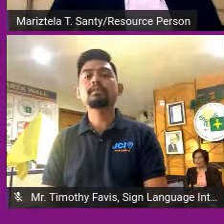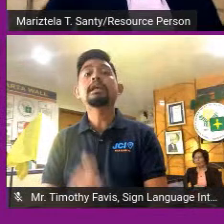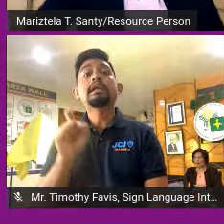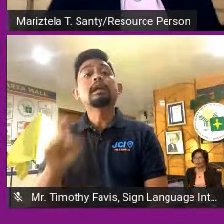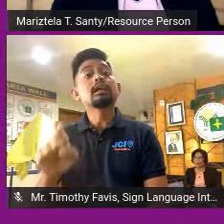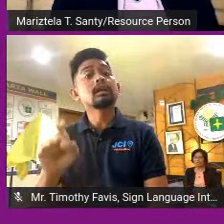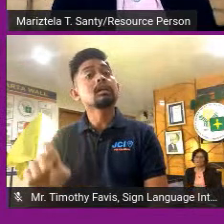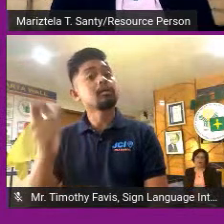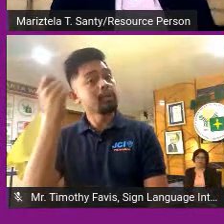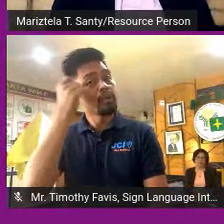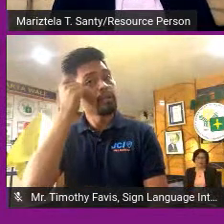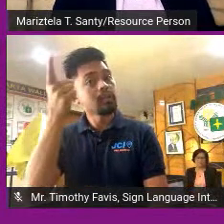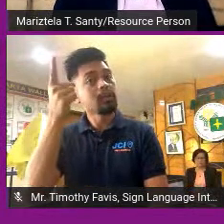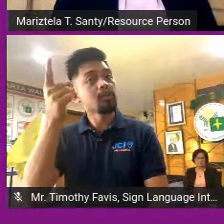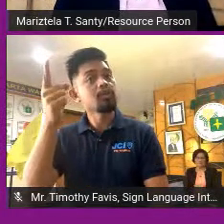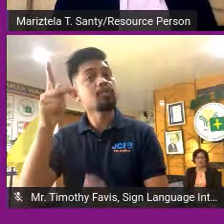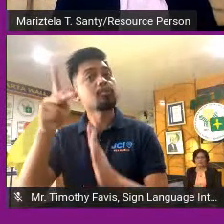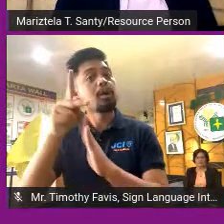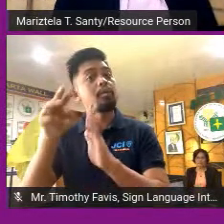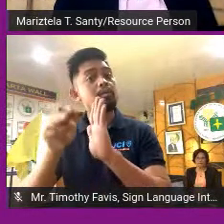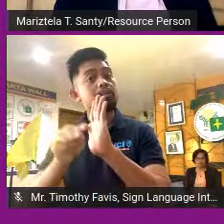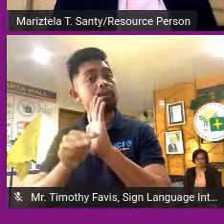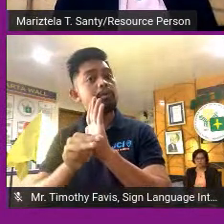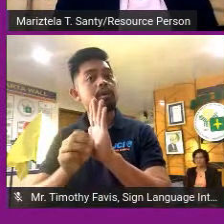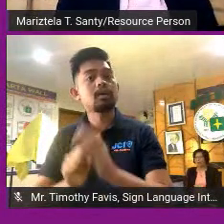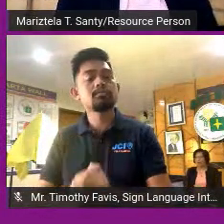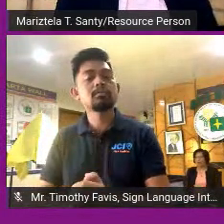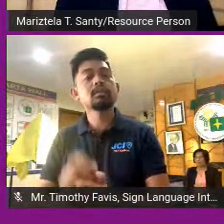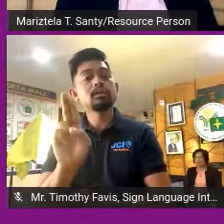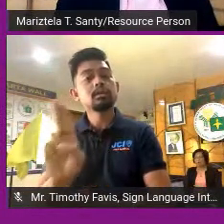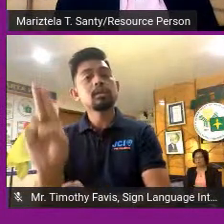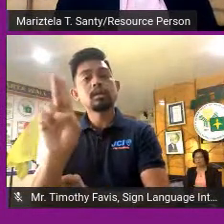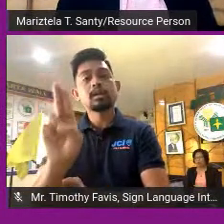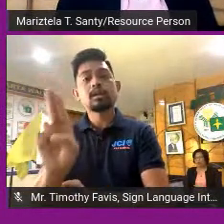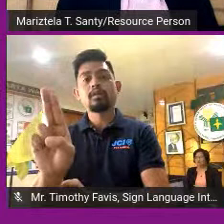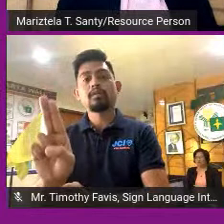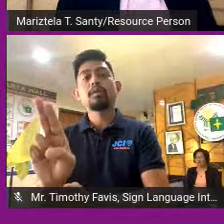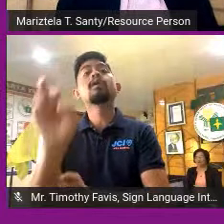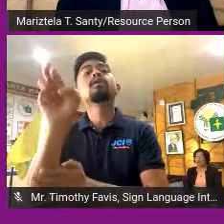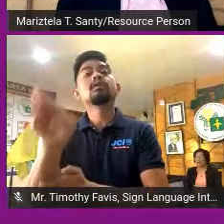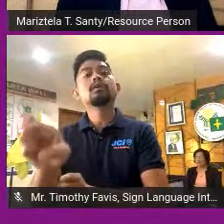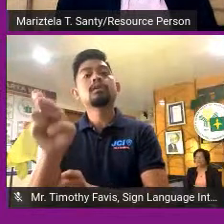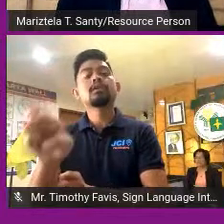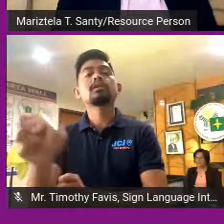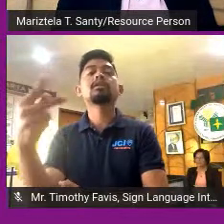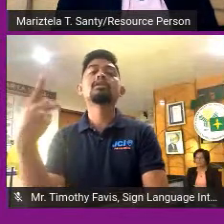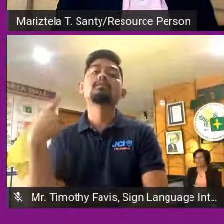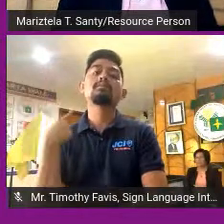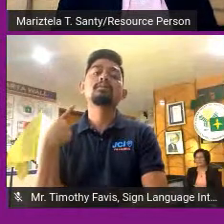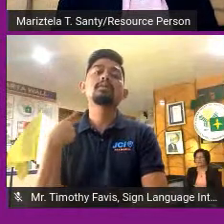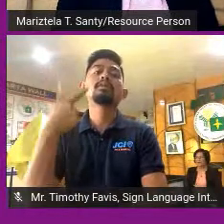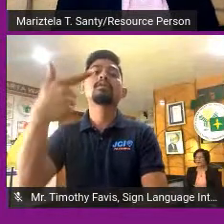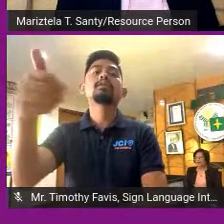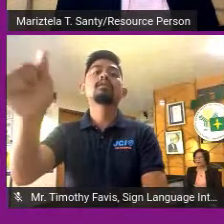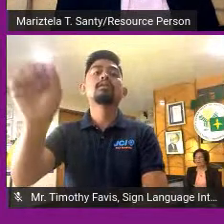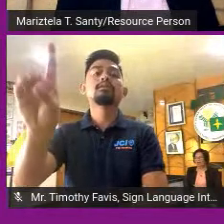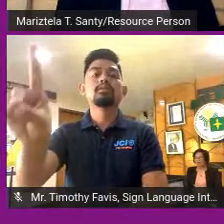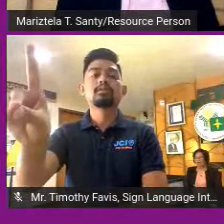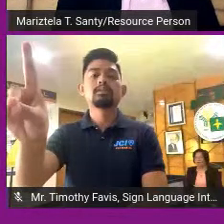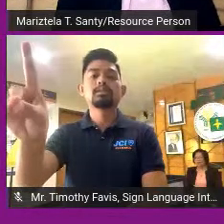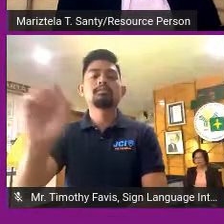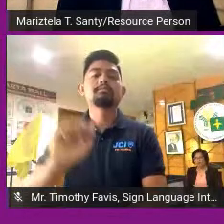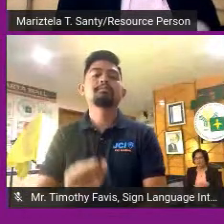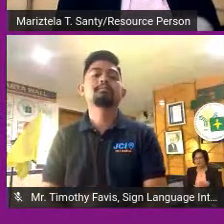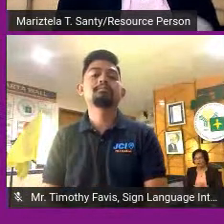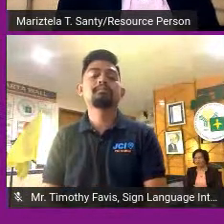of our programs and the POPs. We will be used, or we will be required to have a God database.